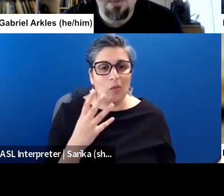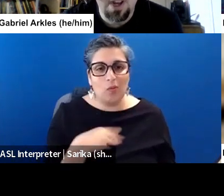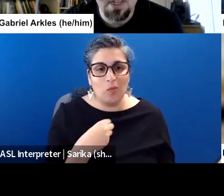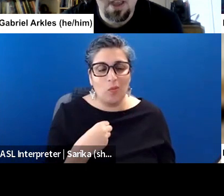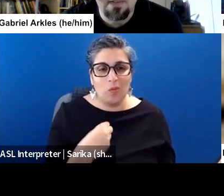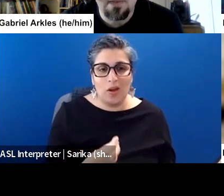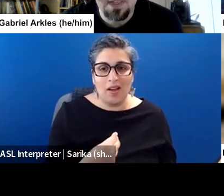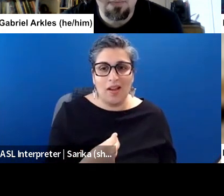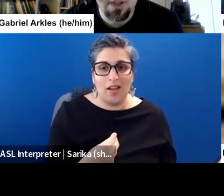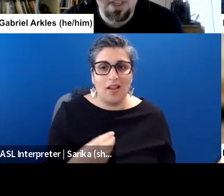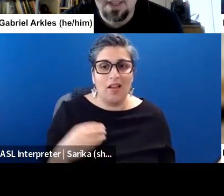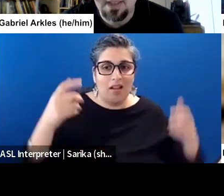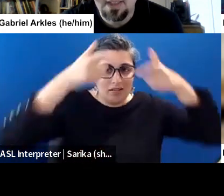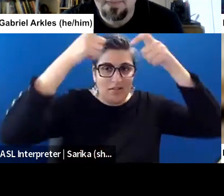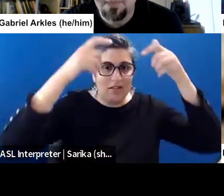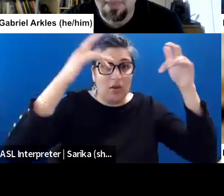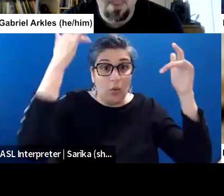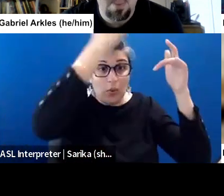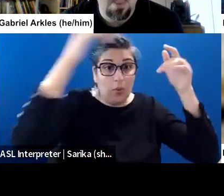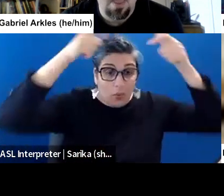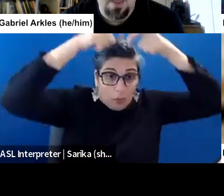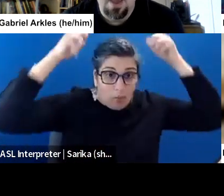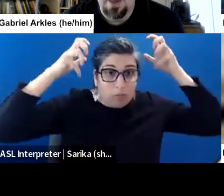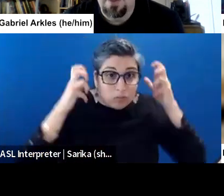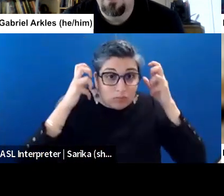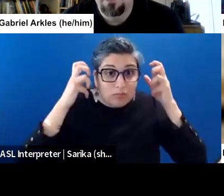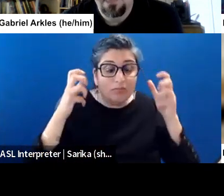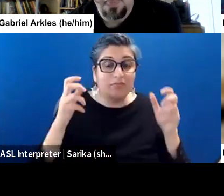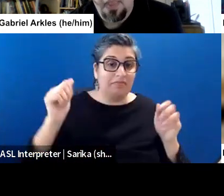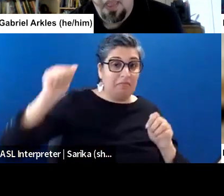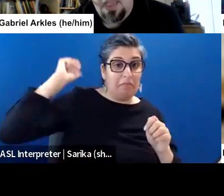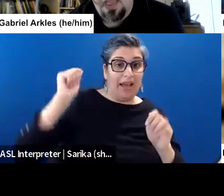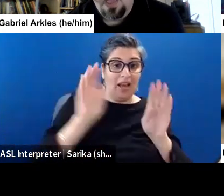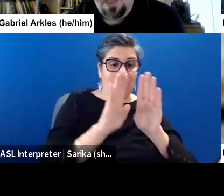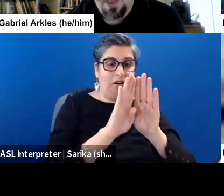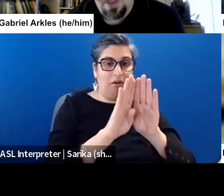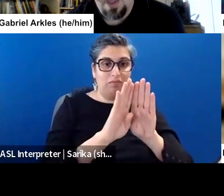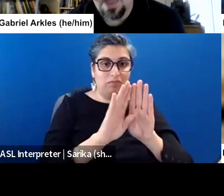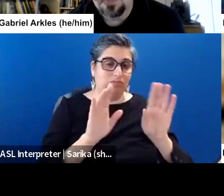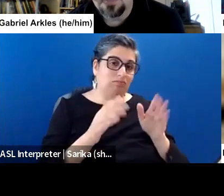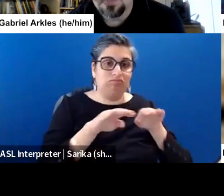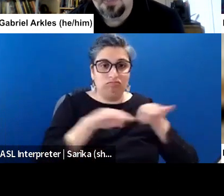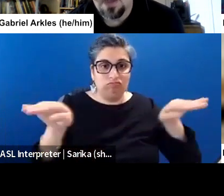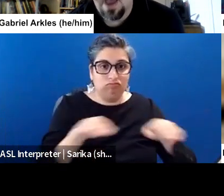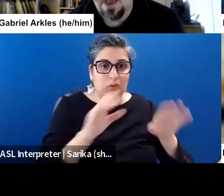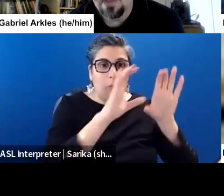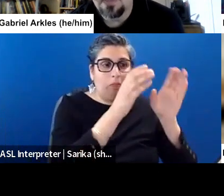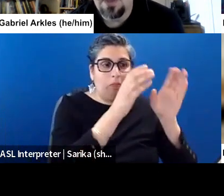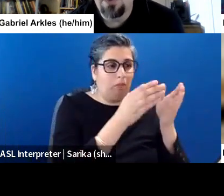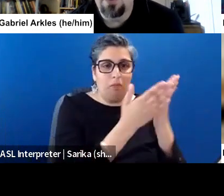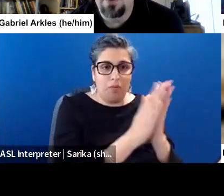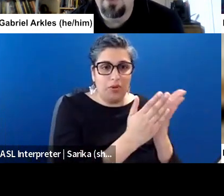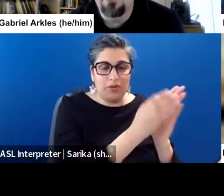in front of some bookcases. And